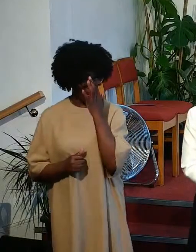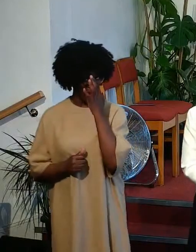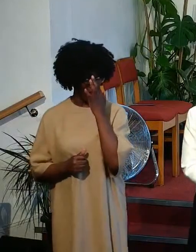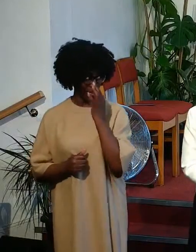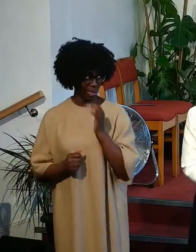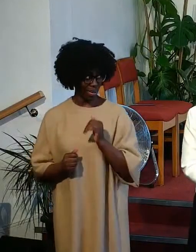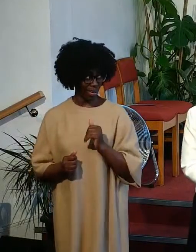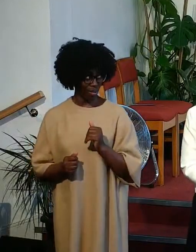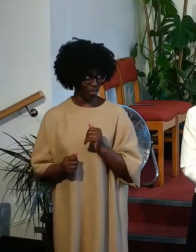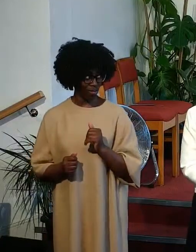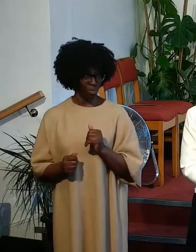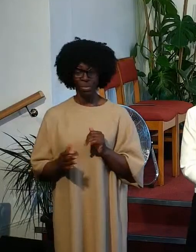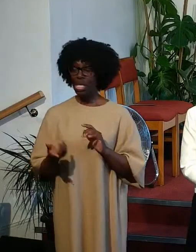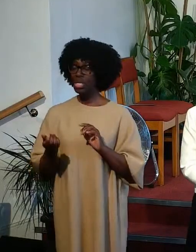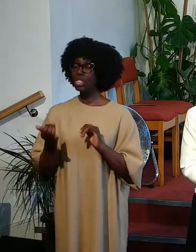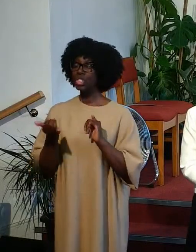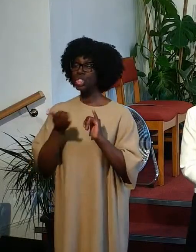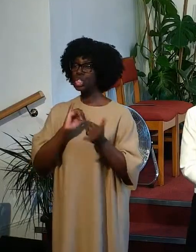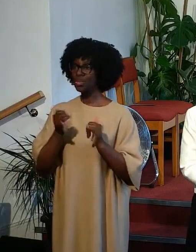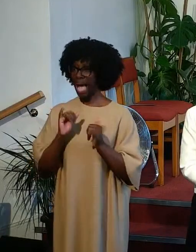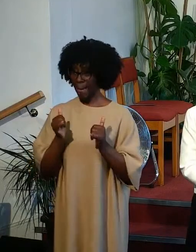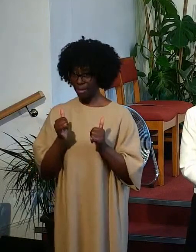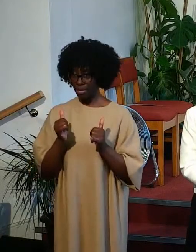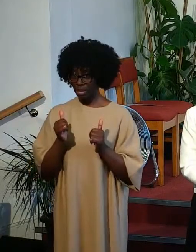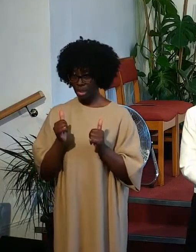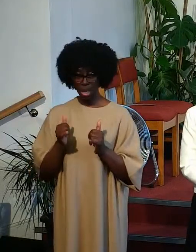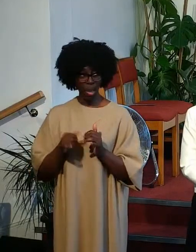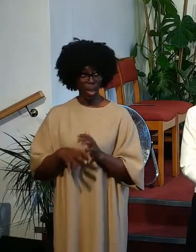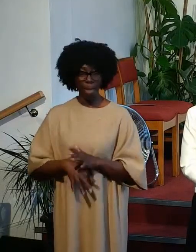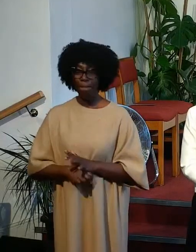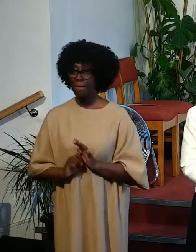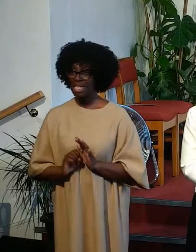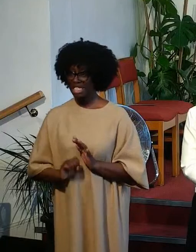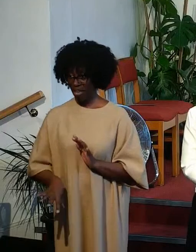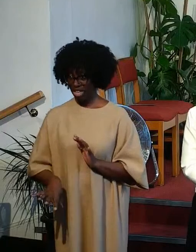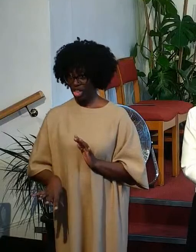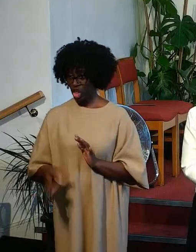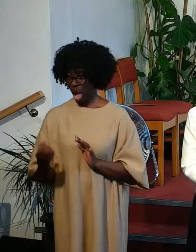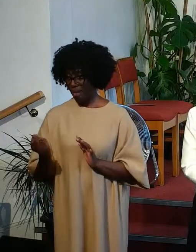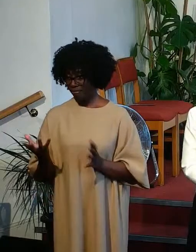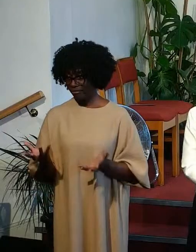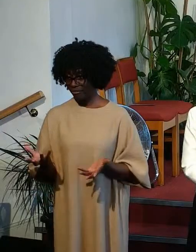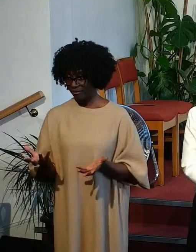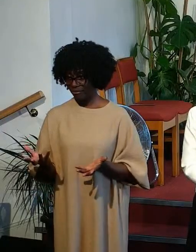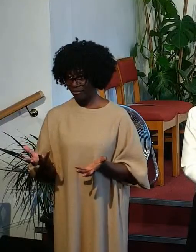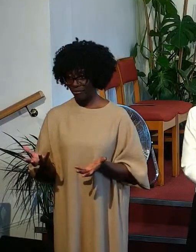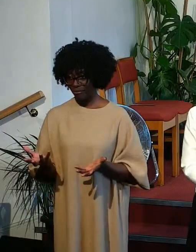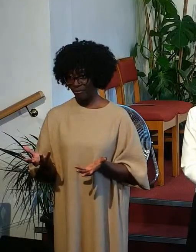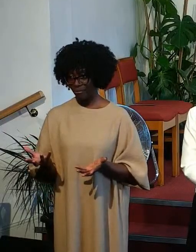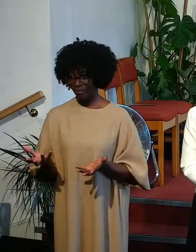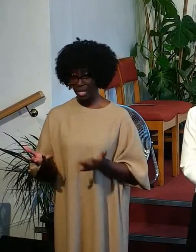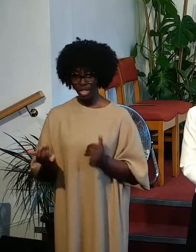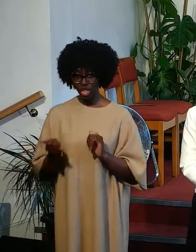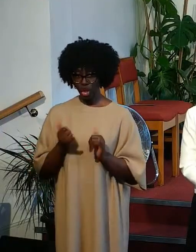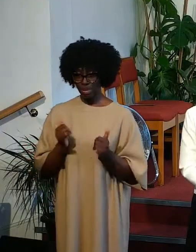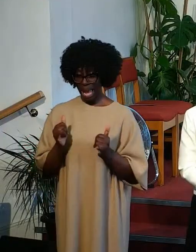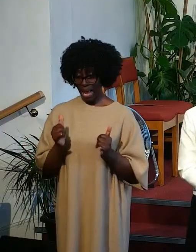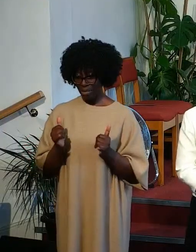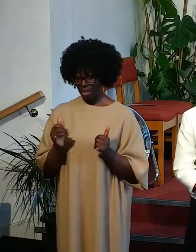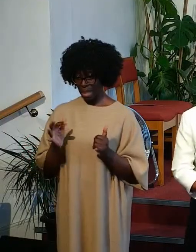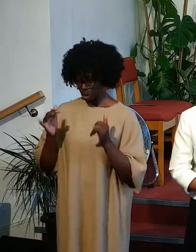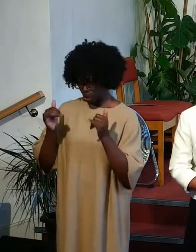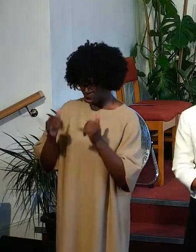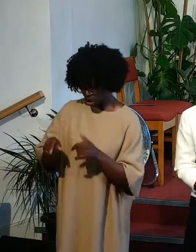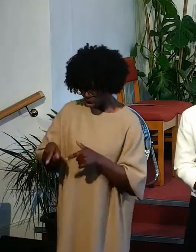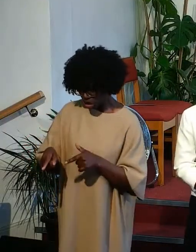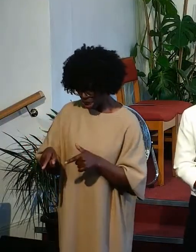you have a miscarriage, and often the pathology shows that child would have had a learning disability, or there's some malfunction or maldevelopment of the